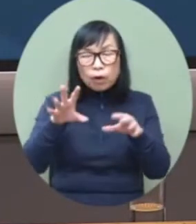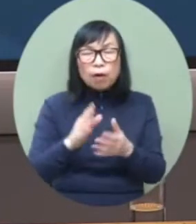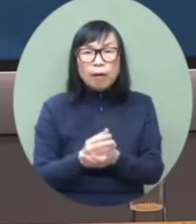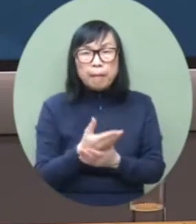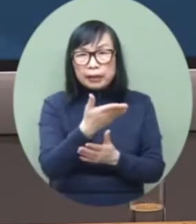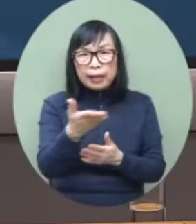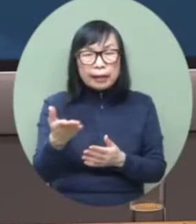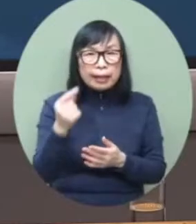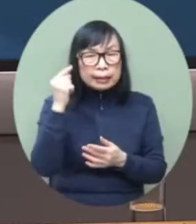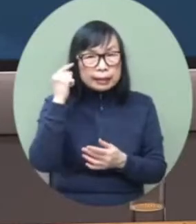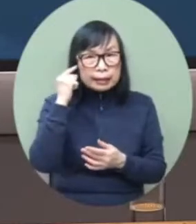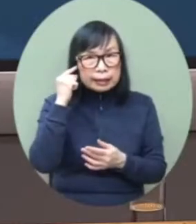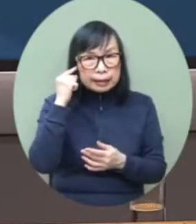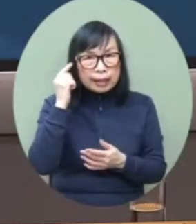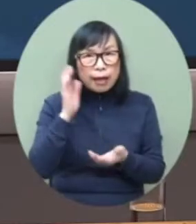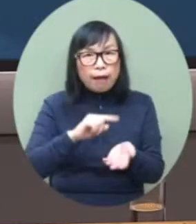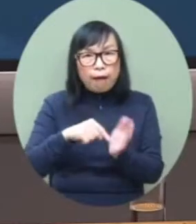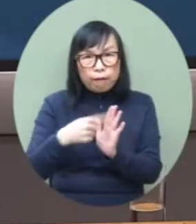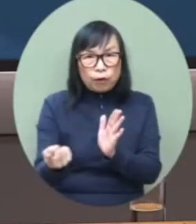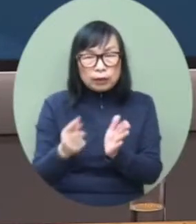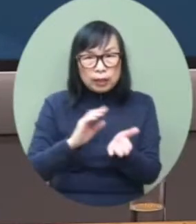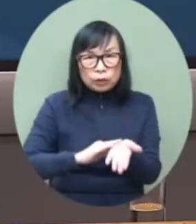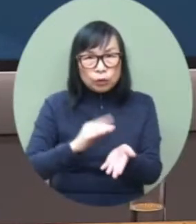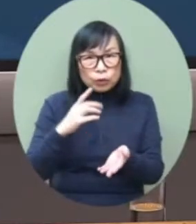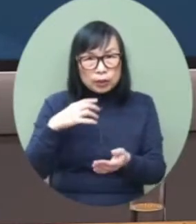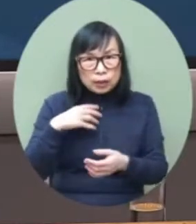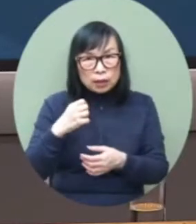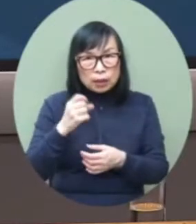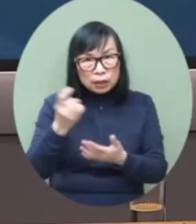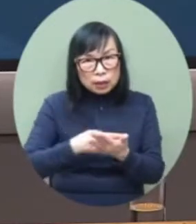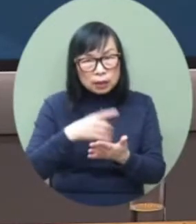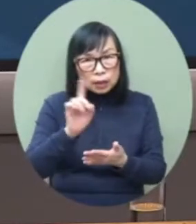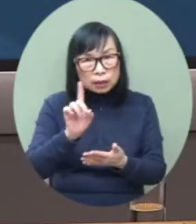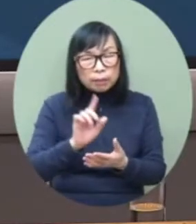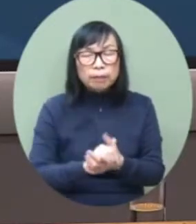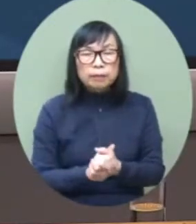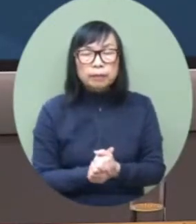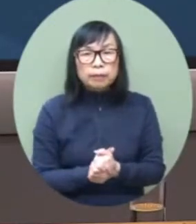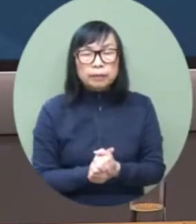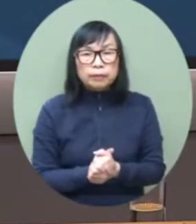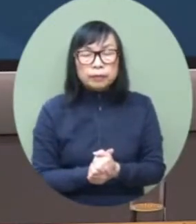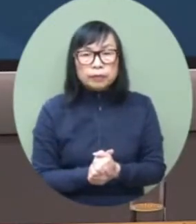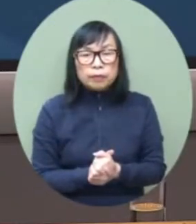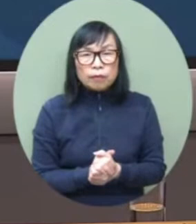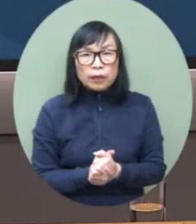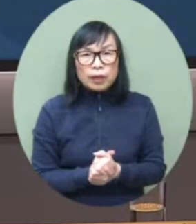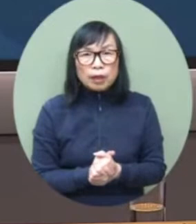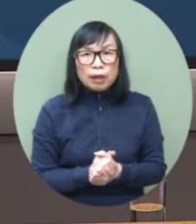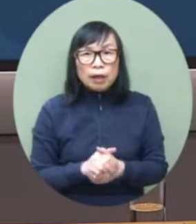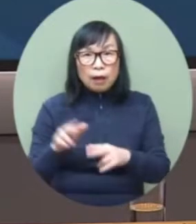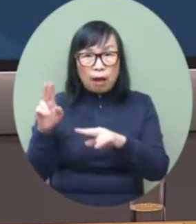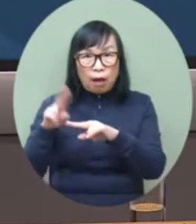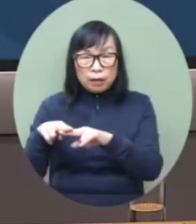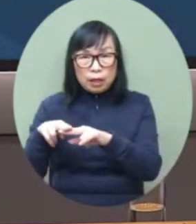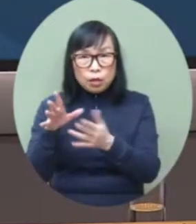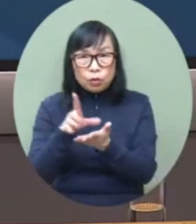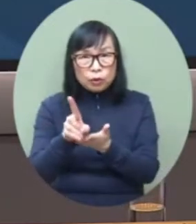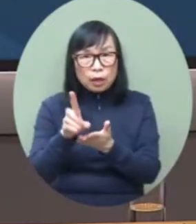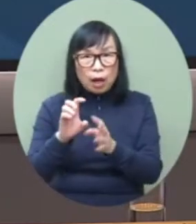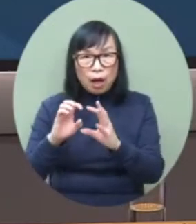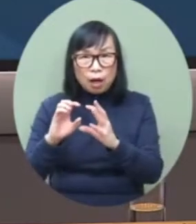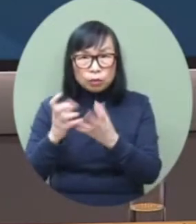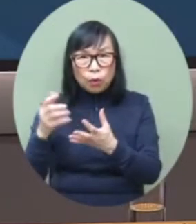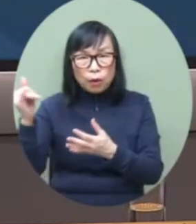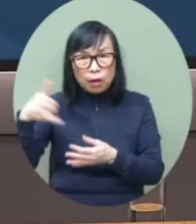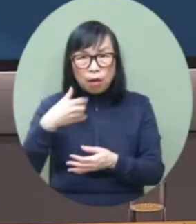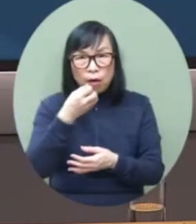and disseminate the relevant information to the members of the public to keep them updated about the current